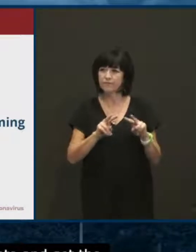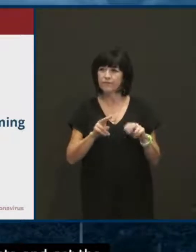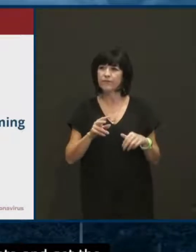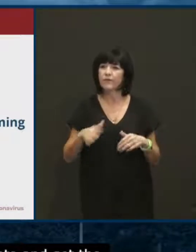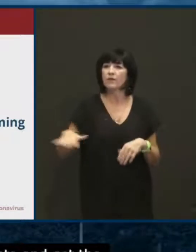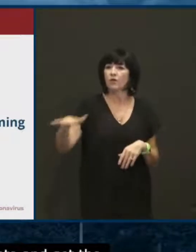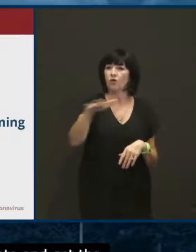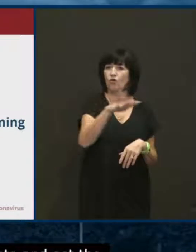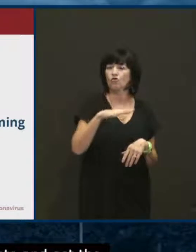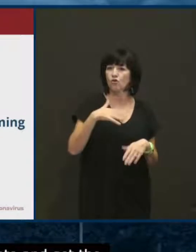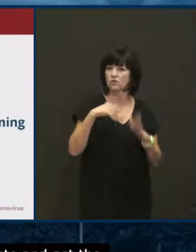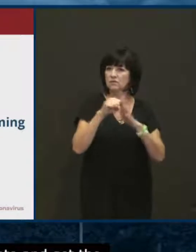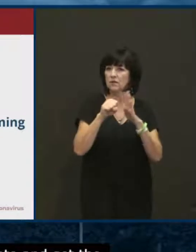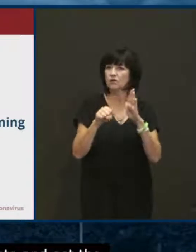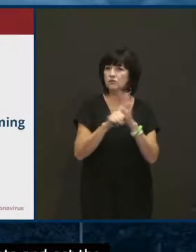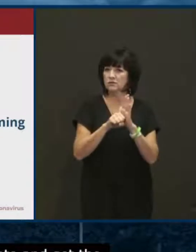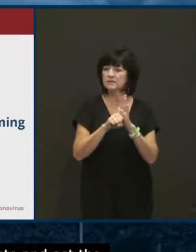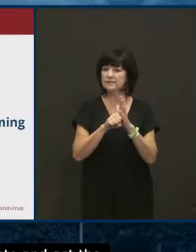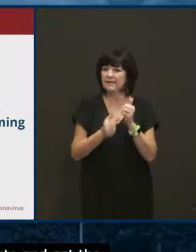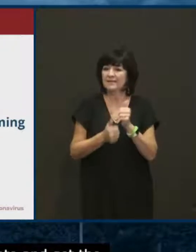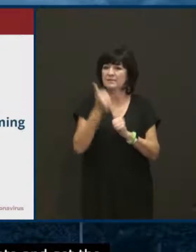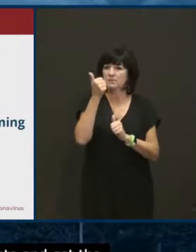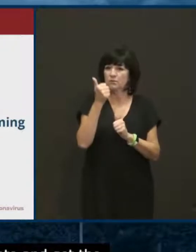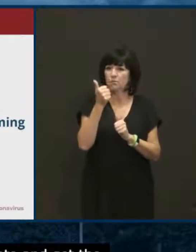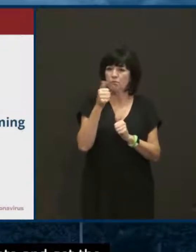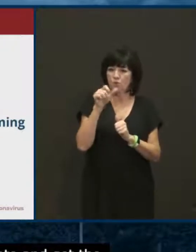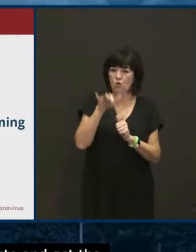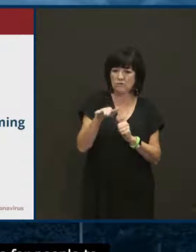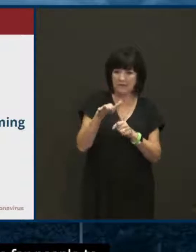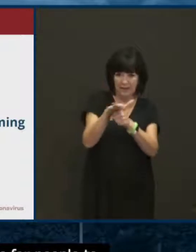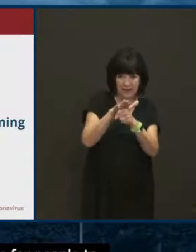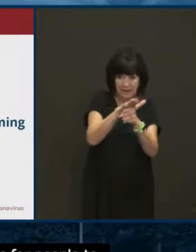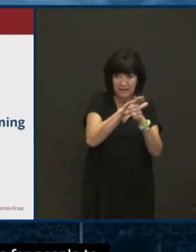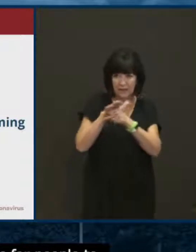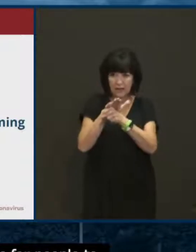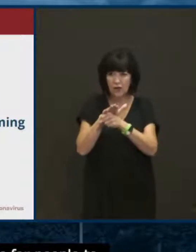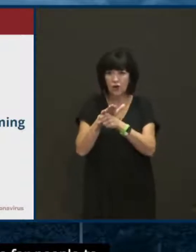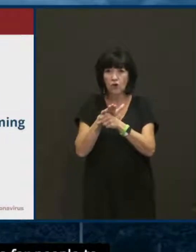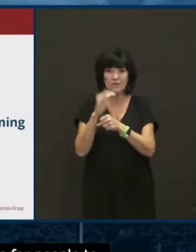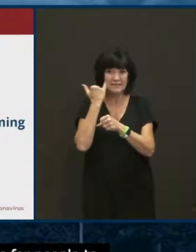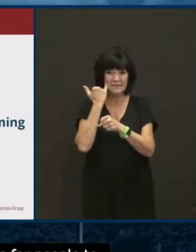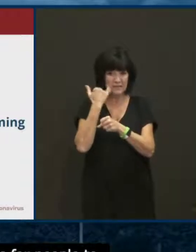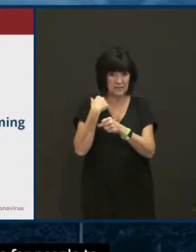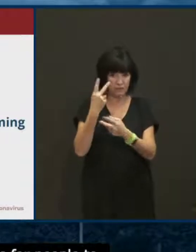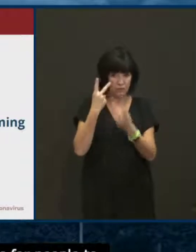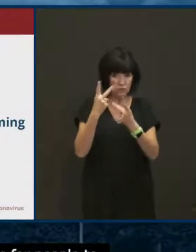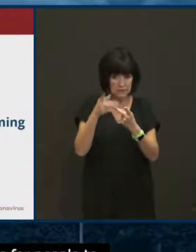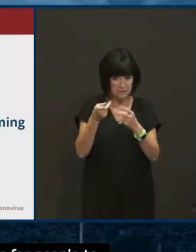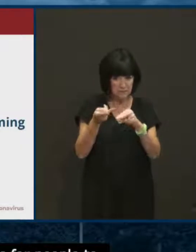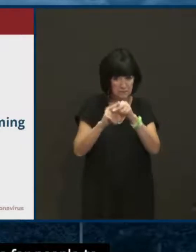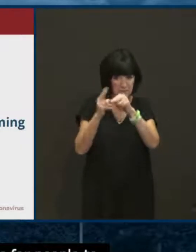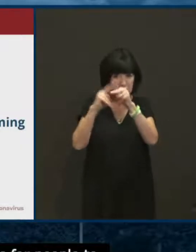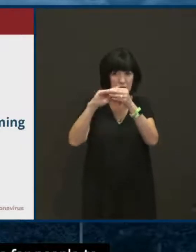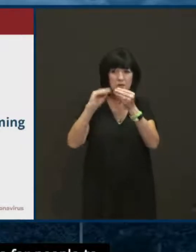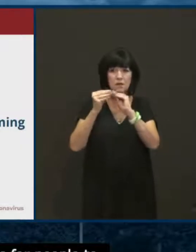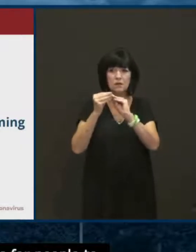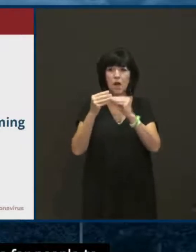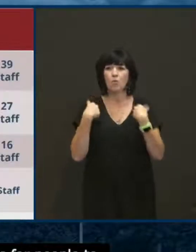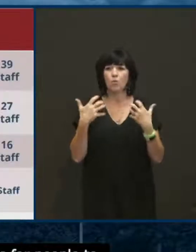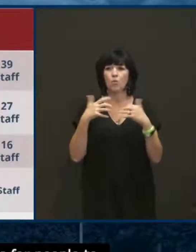those areas for people to get tested, since there might be a slightly increased level of community